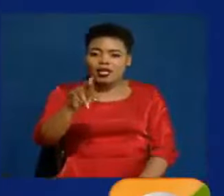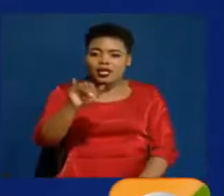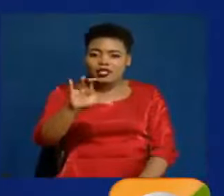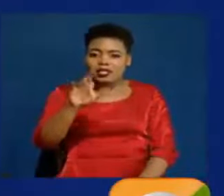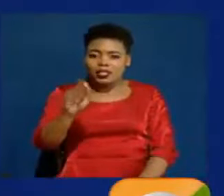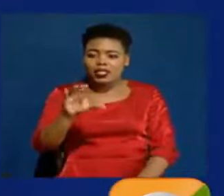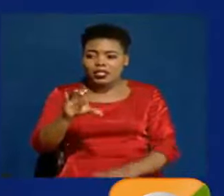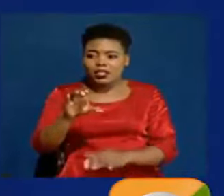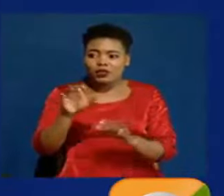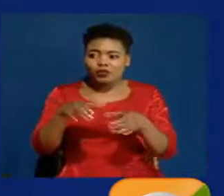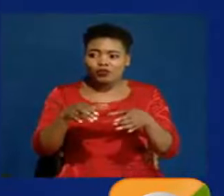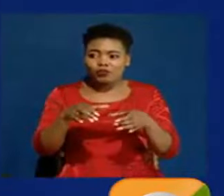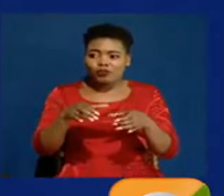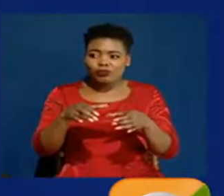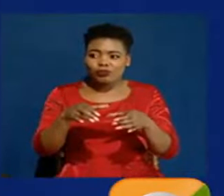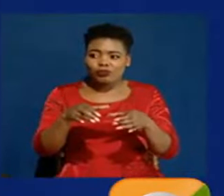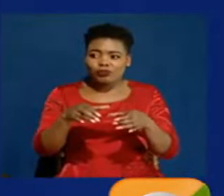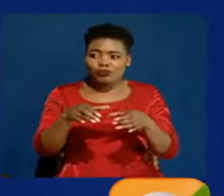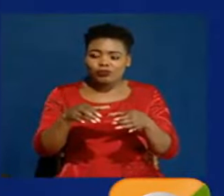decades.